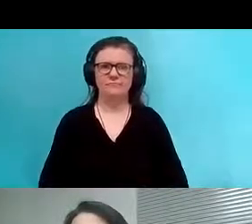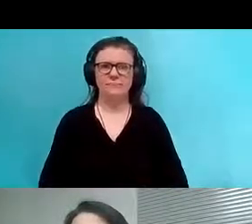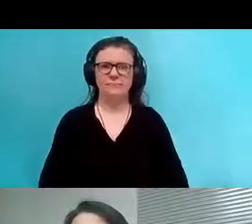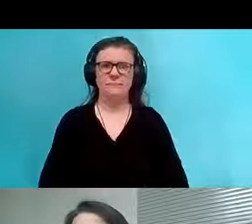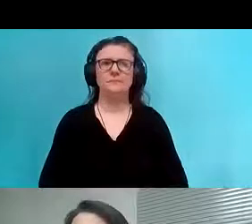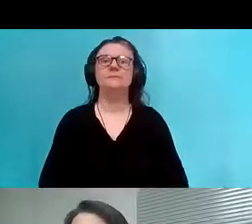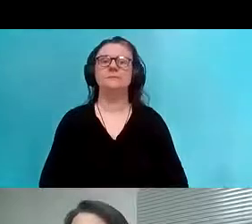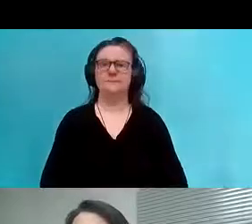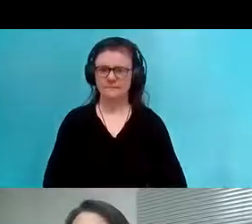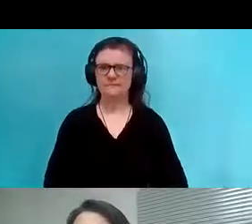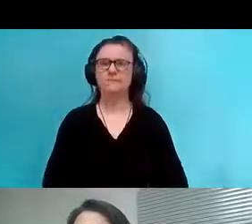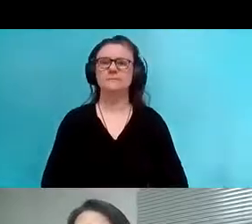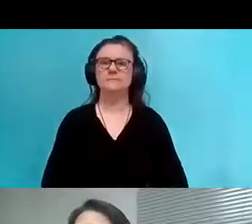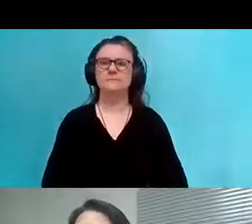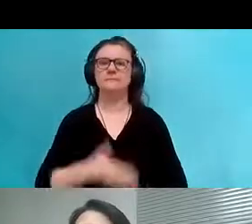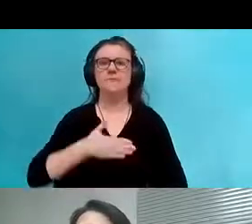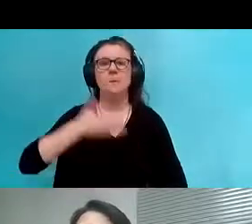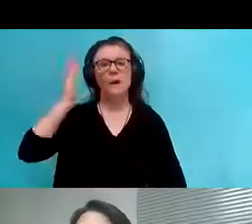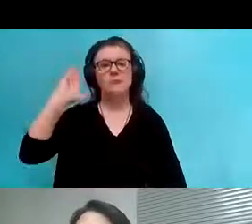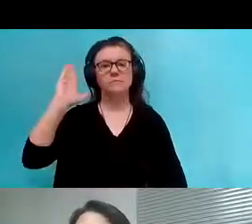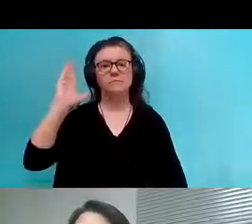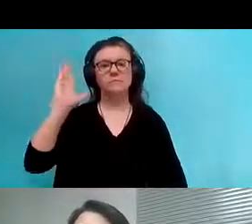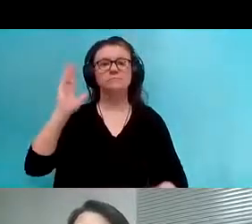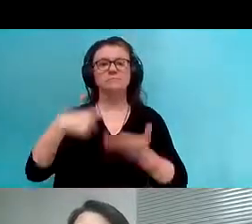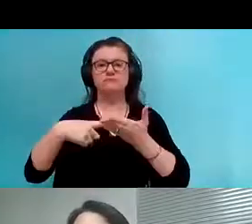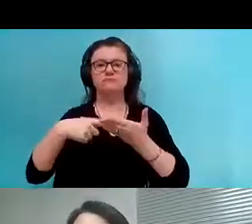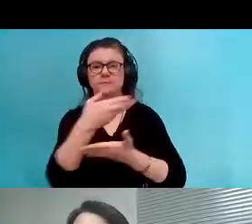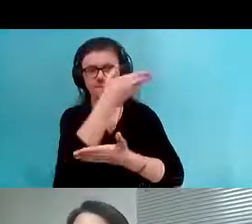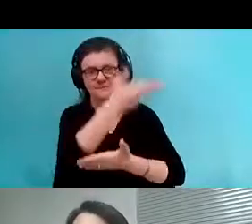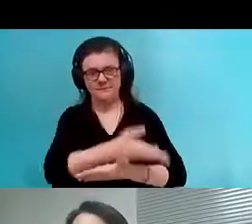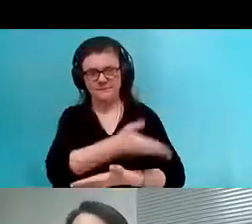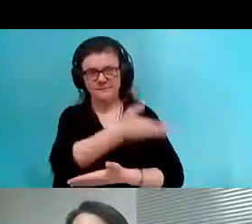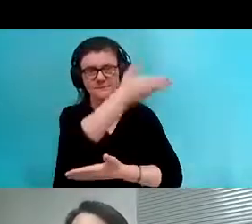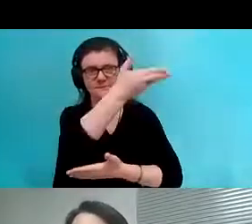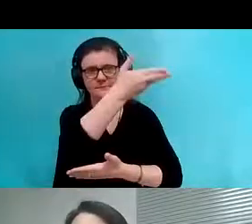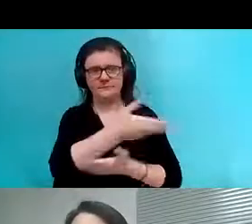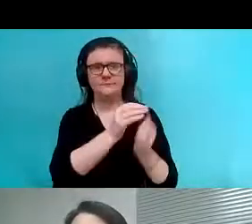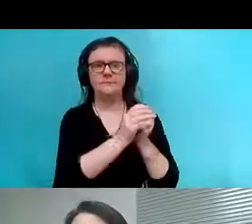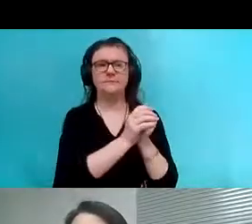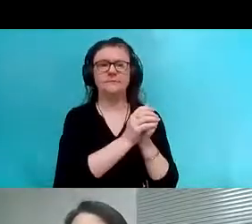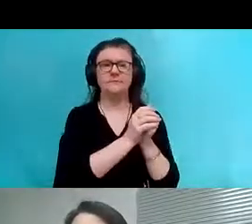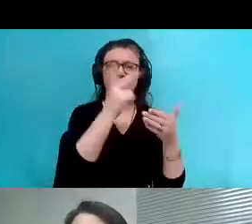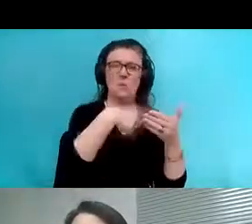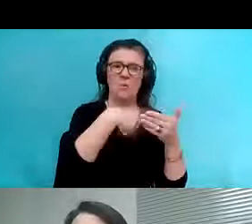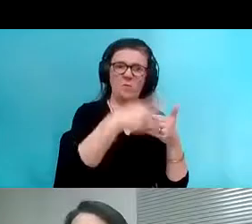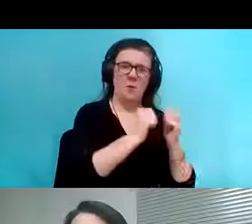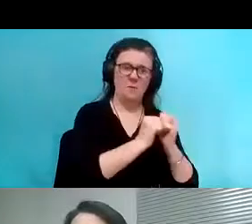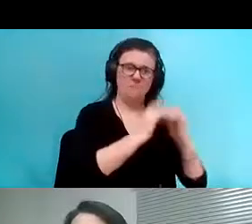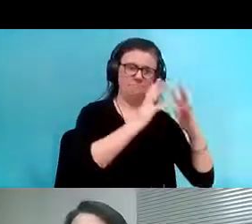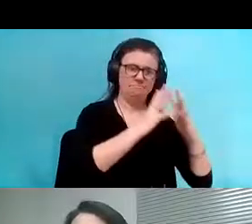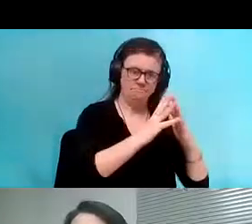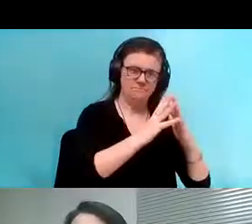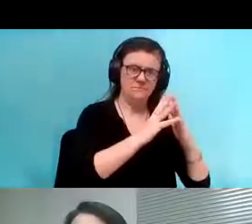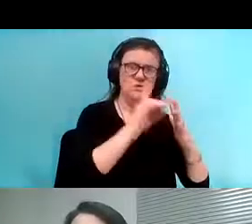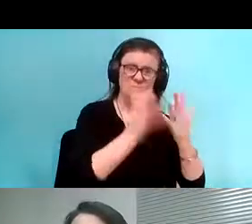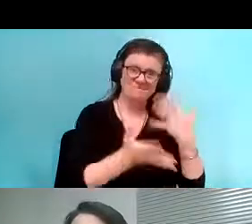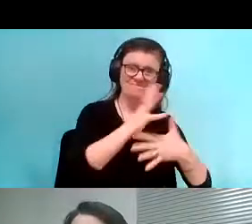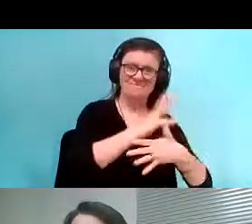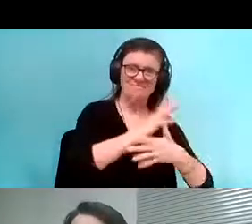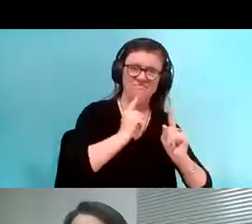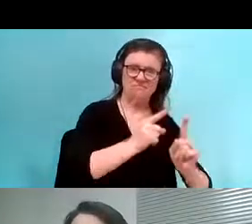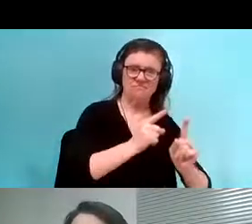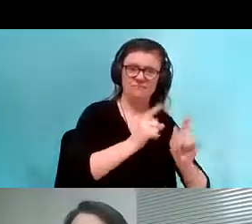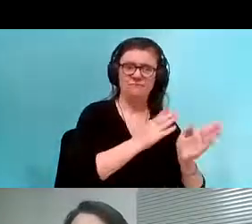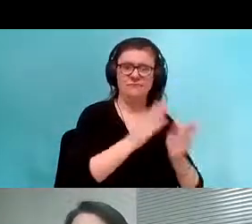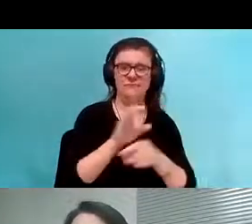So my presentation will cover the theory of change of the program, its objective and the key components, the